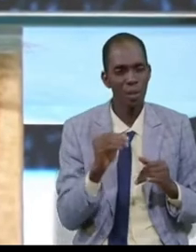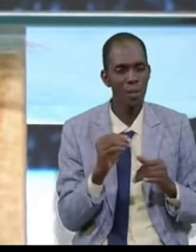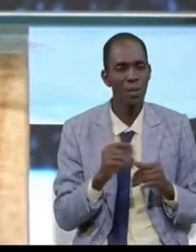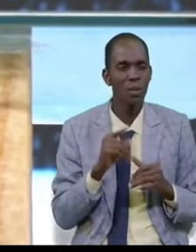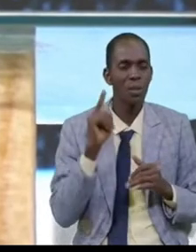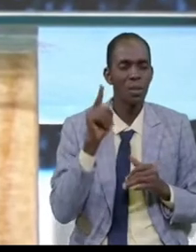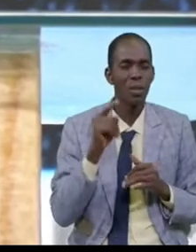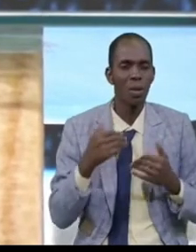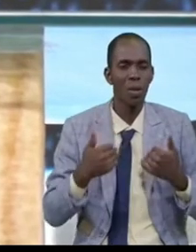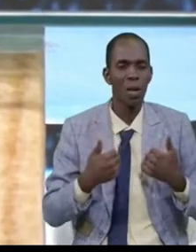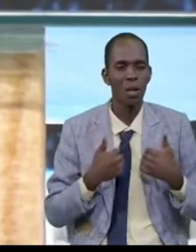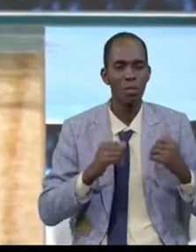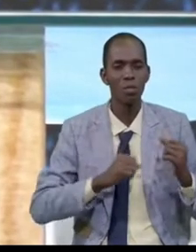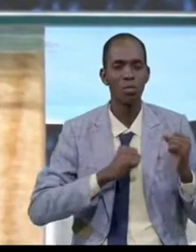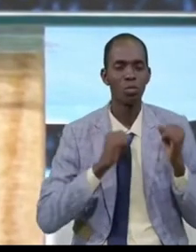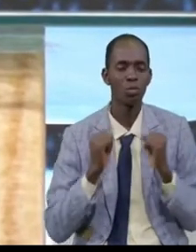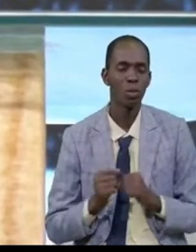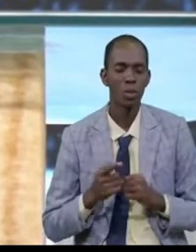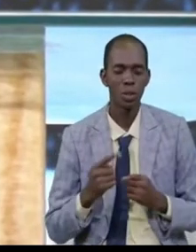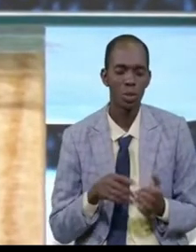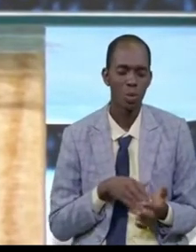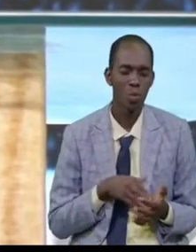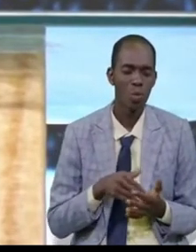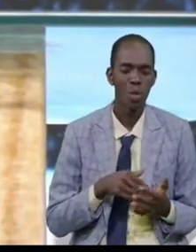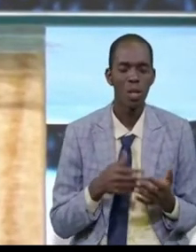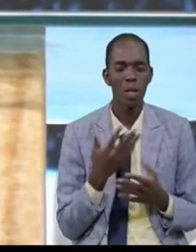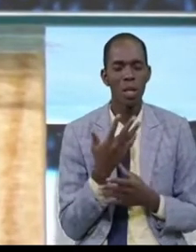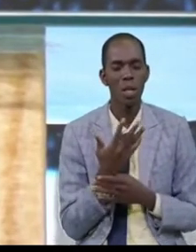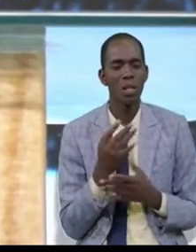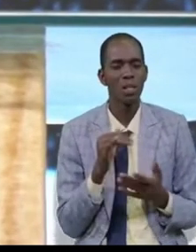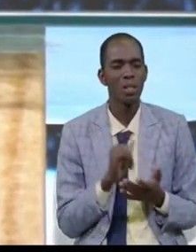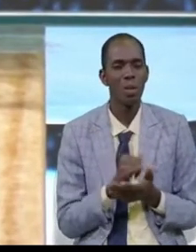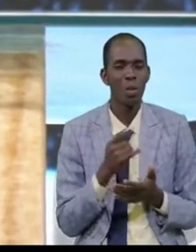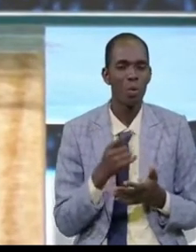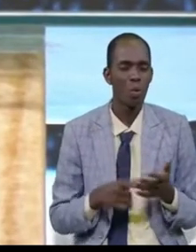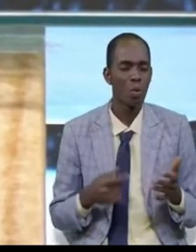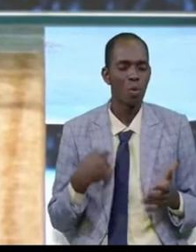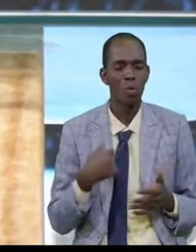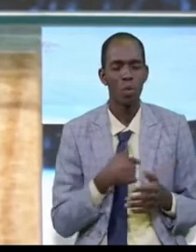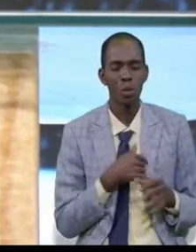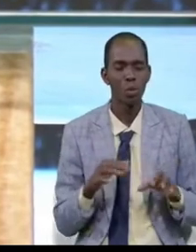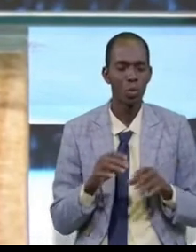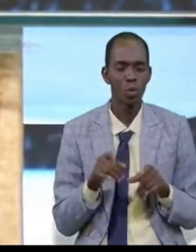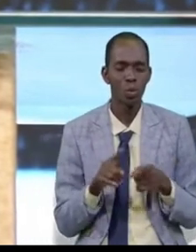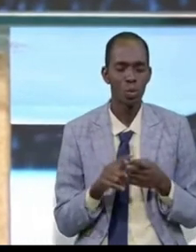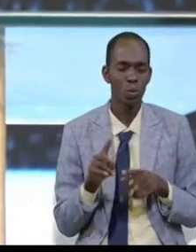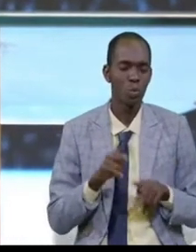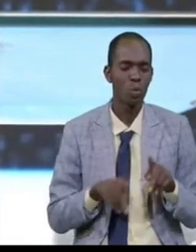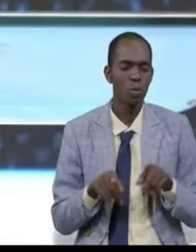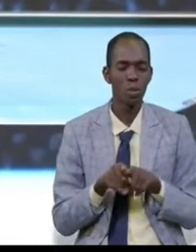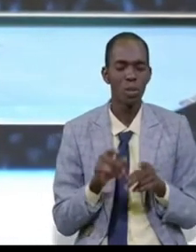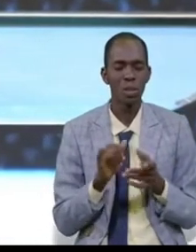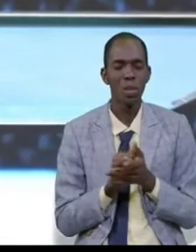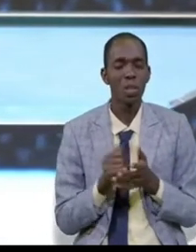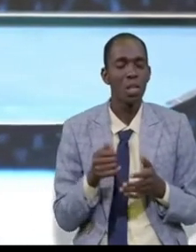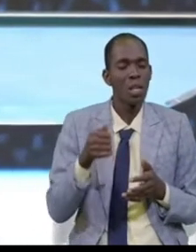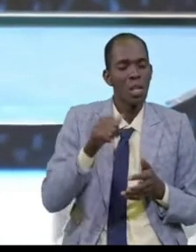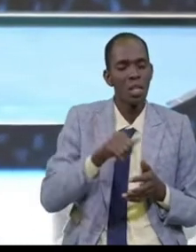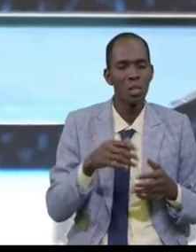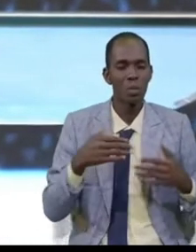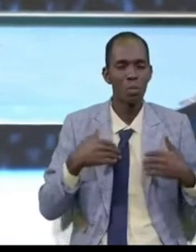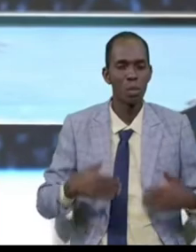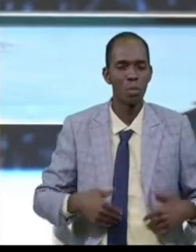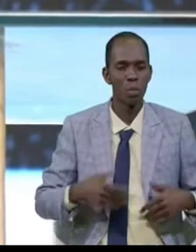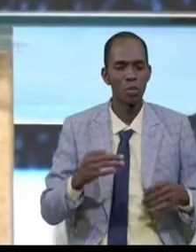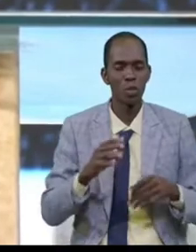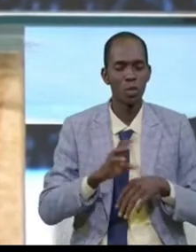hast strengthened the weak hands. That's what we do to those who are feeble. You see, any member of the church, any